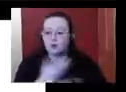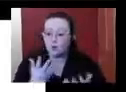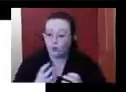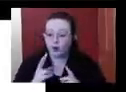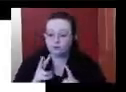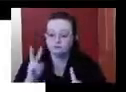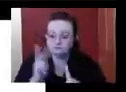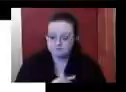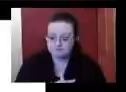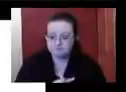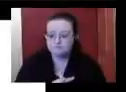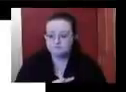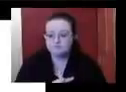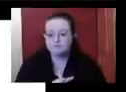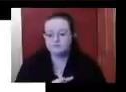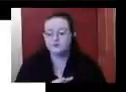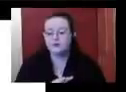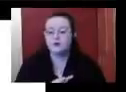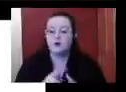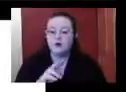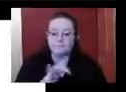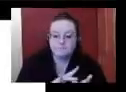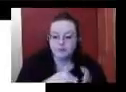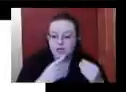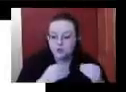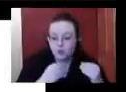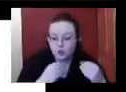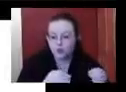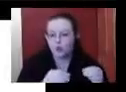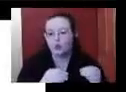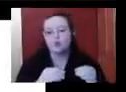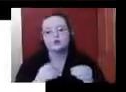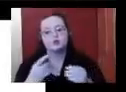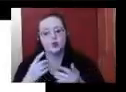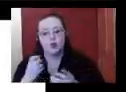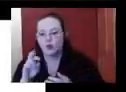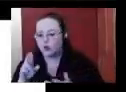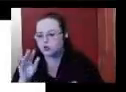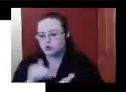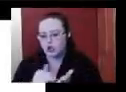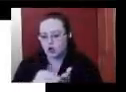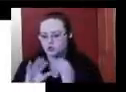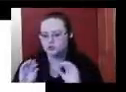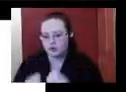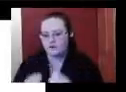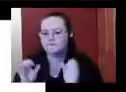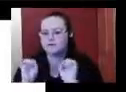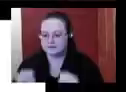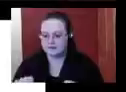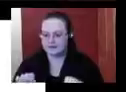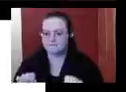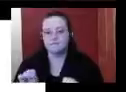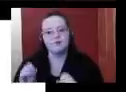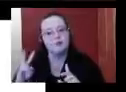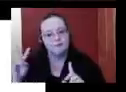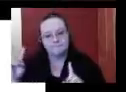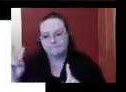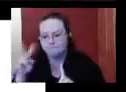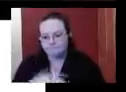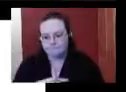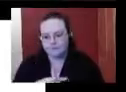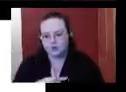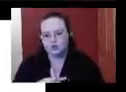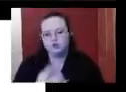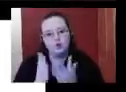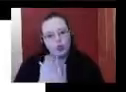are also available at participating pharmacies and primary care offices. These appointments must be booked